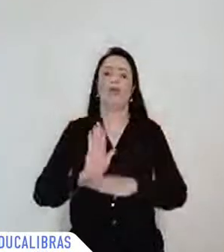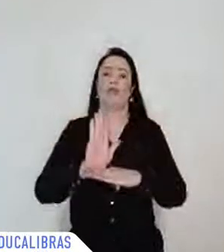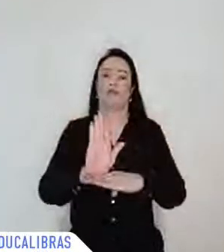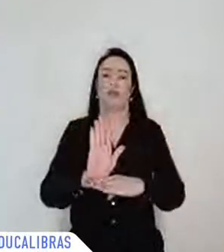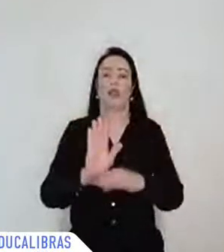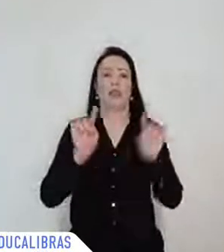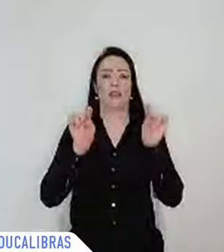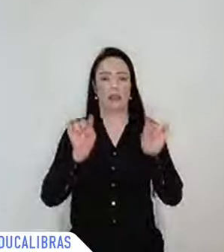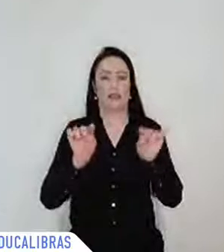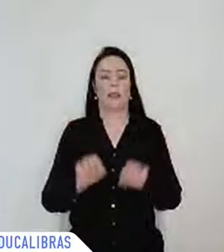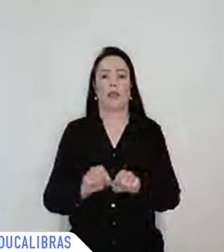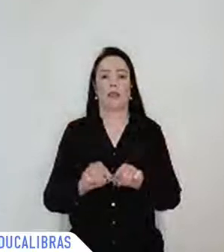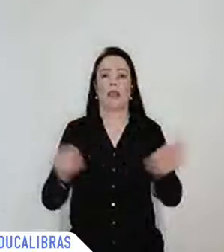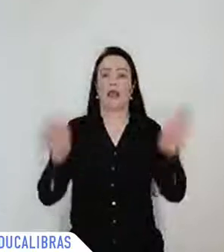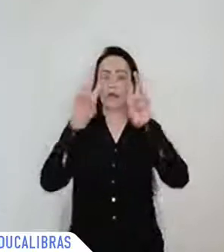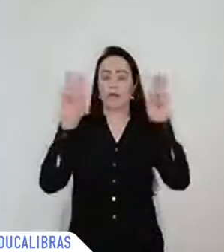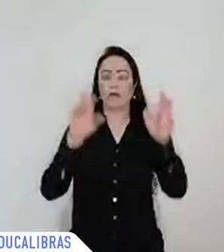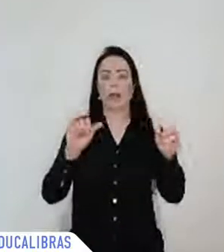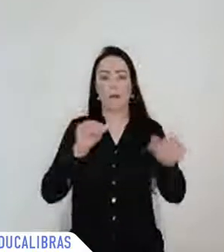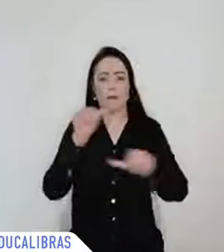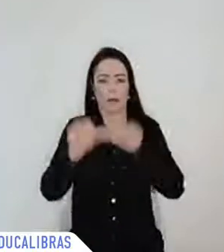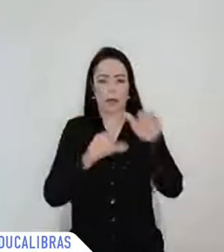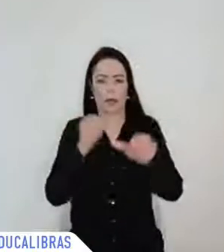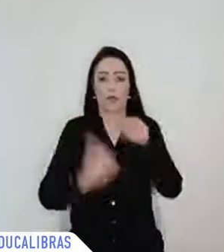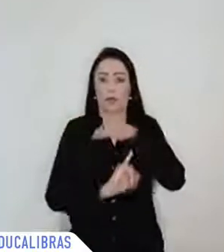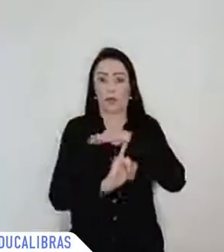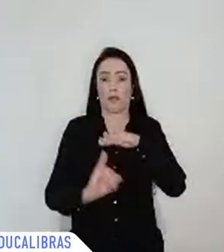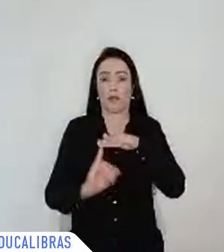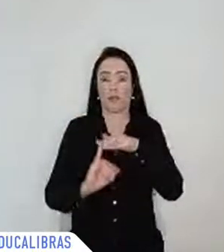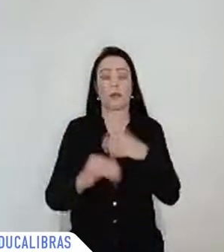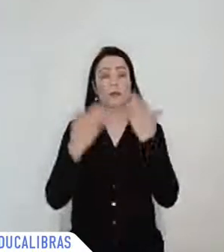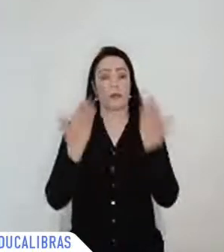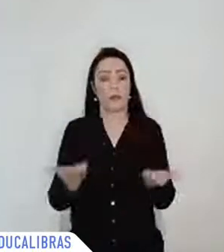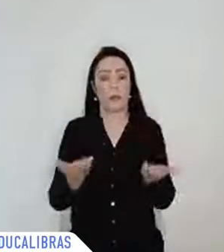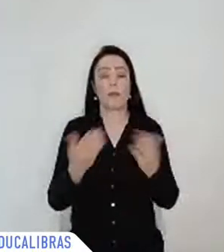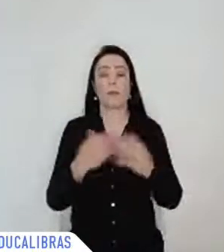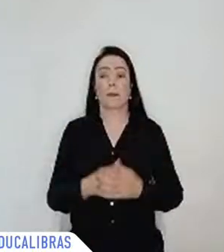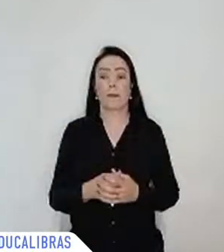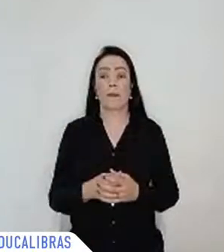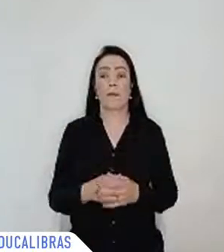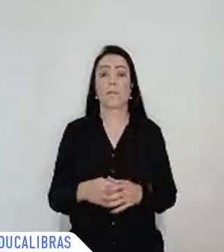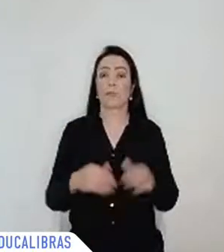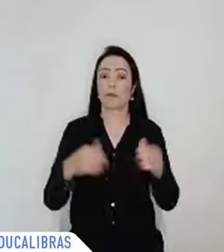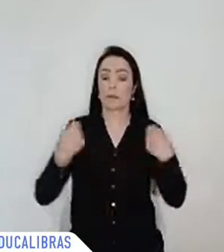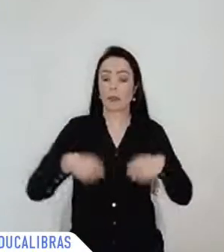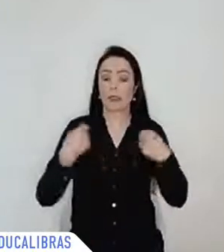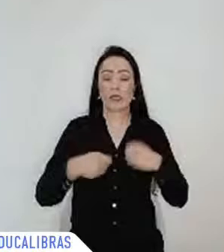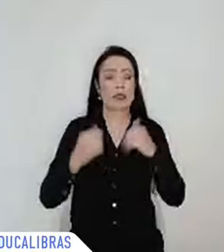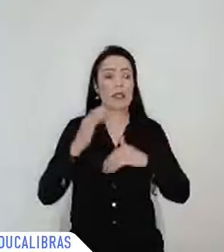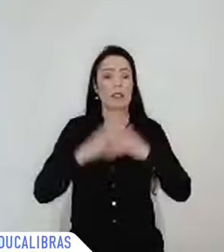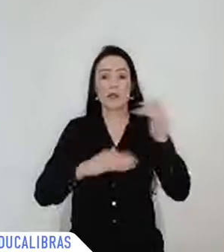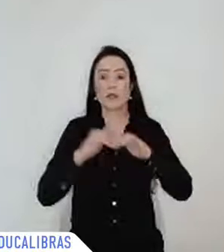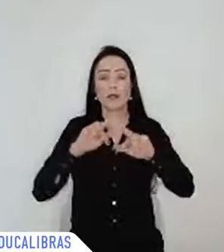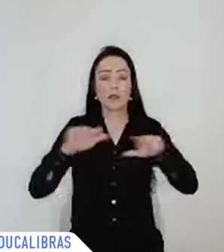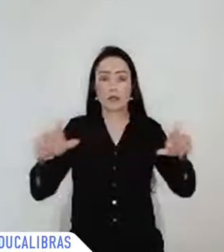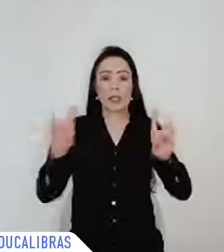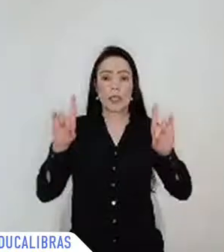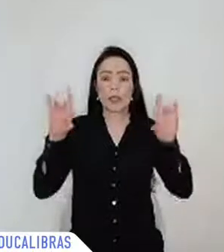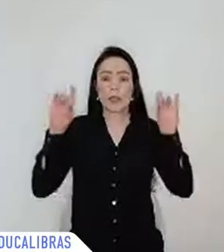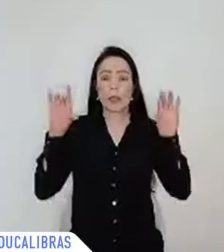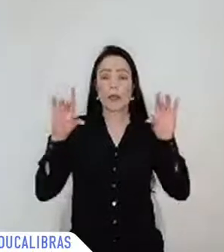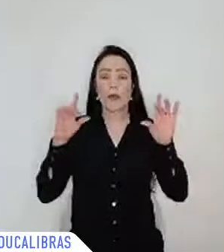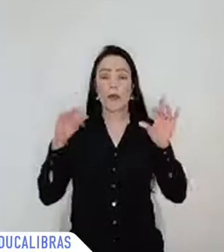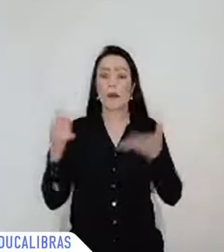willing to ensure this. The theory of change of our institution is